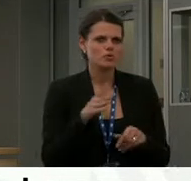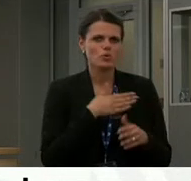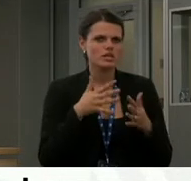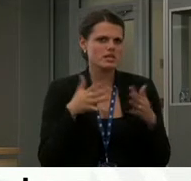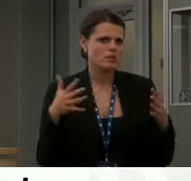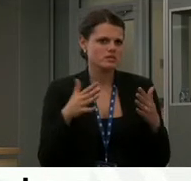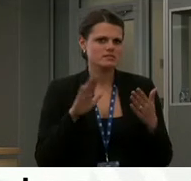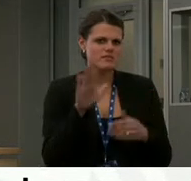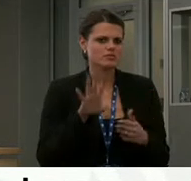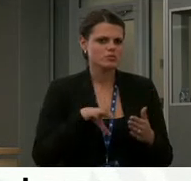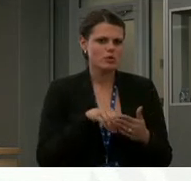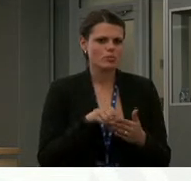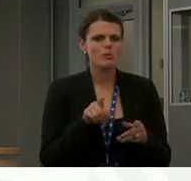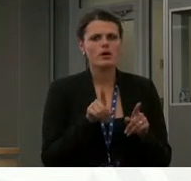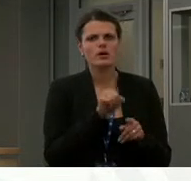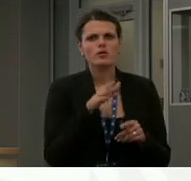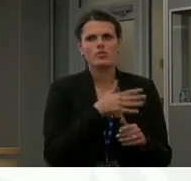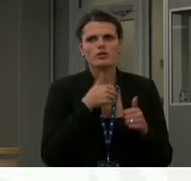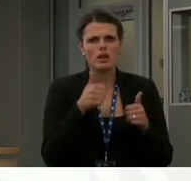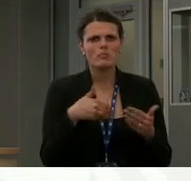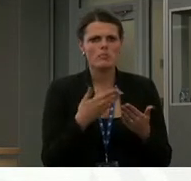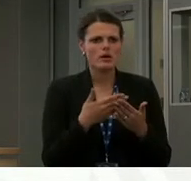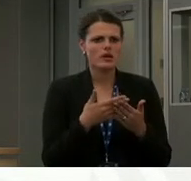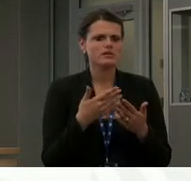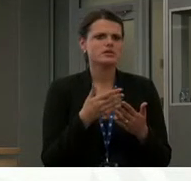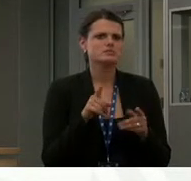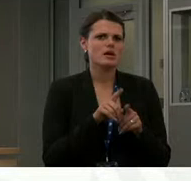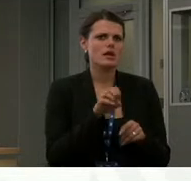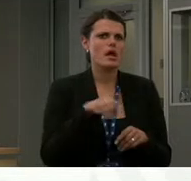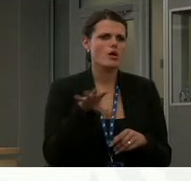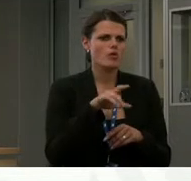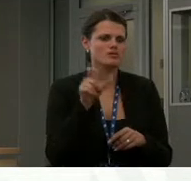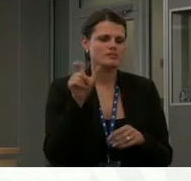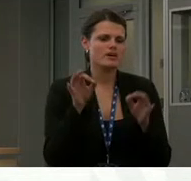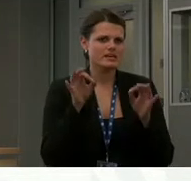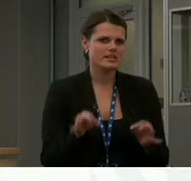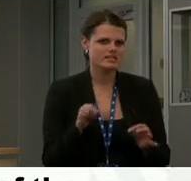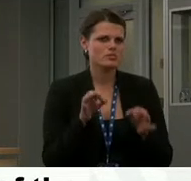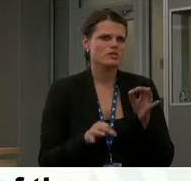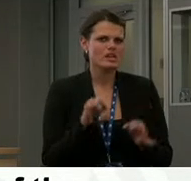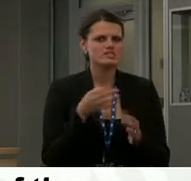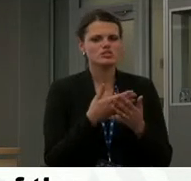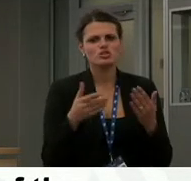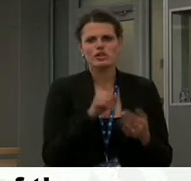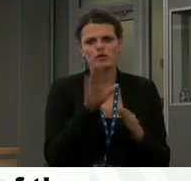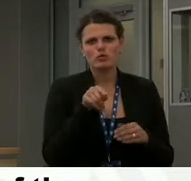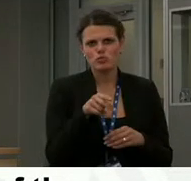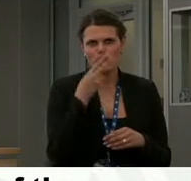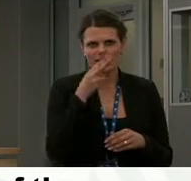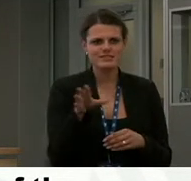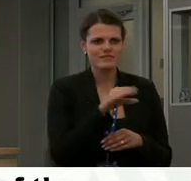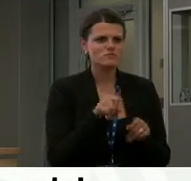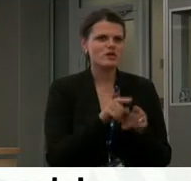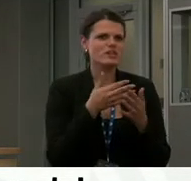countries. It is well documented in the case law of the European Court of Human Rights, the European Social Charter, as well as in